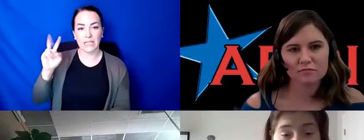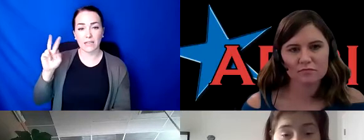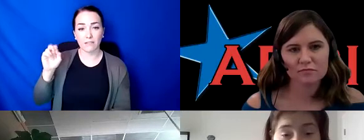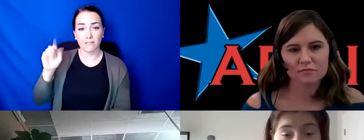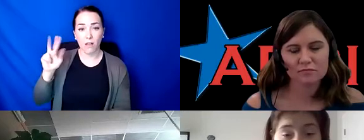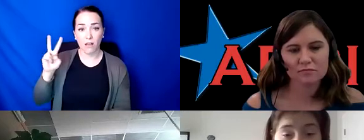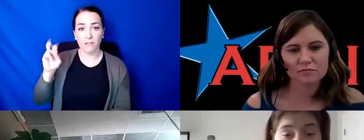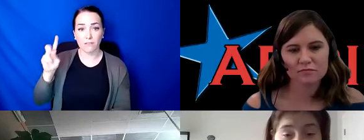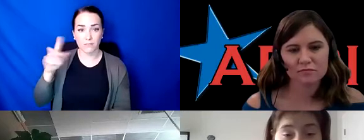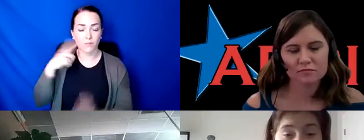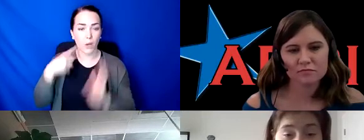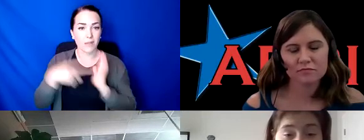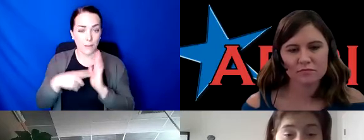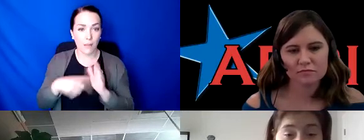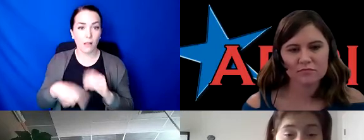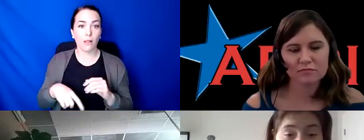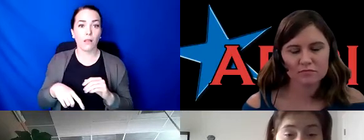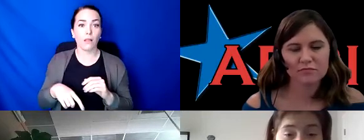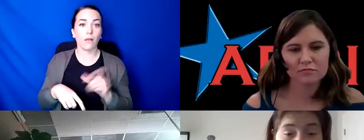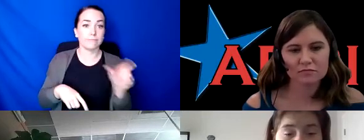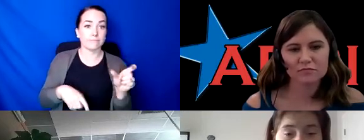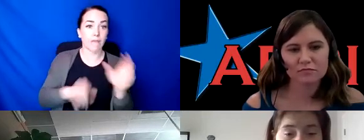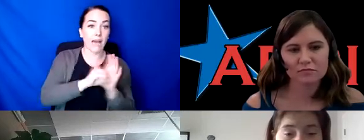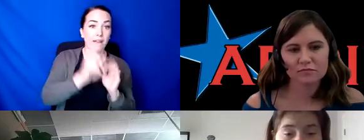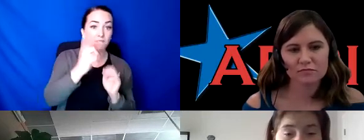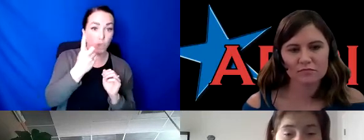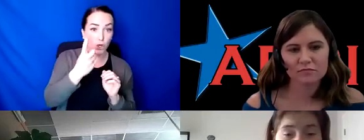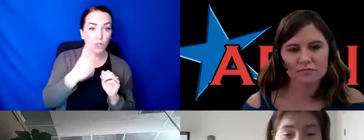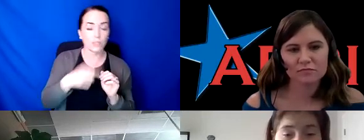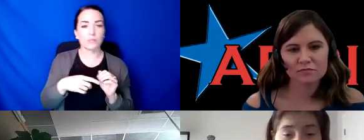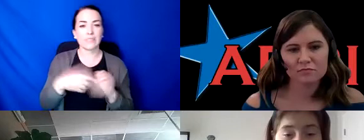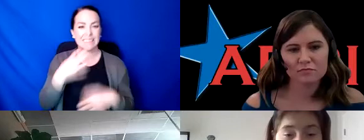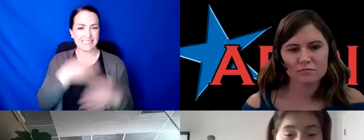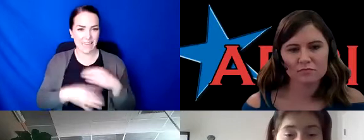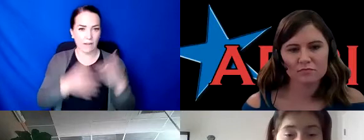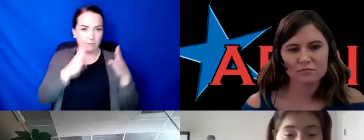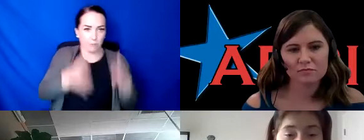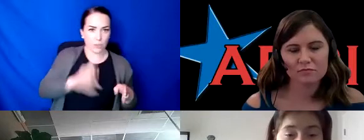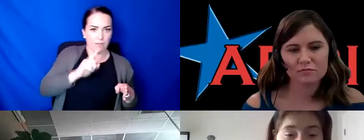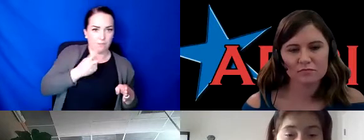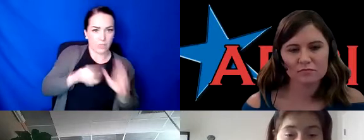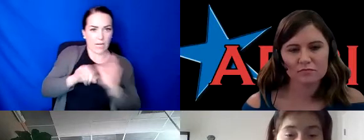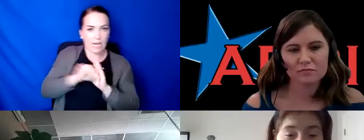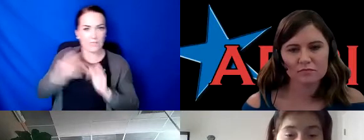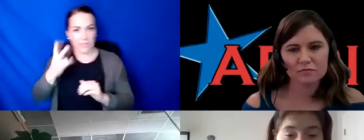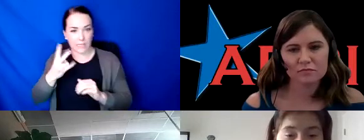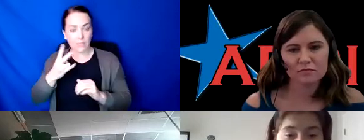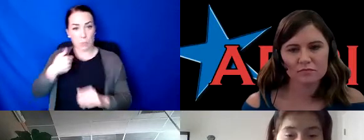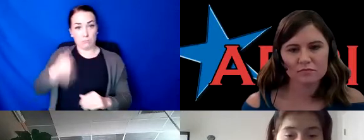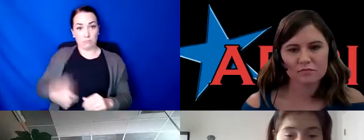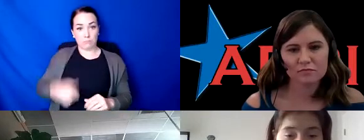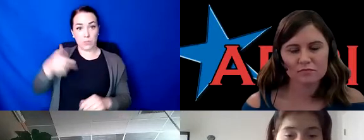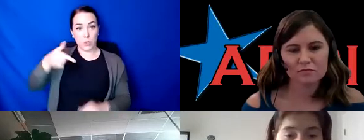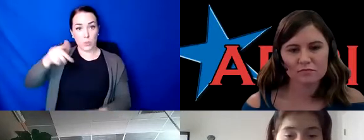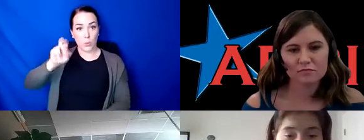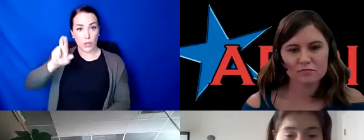of identity first versus person first. Like as a queer person, I never say, hi, my